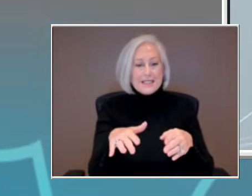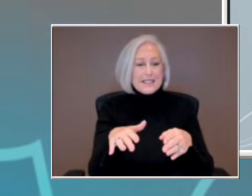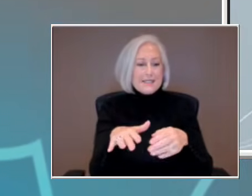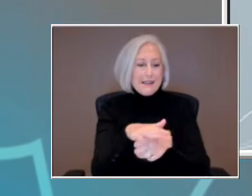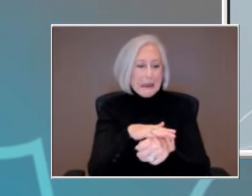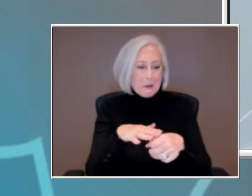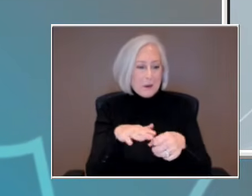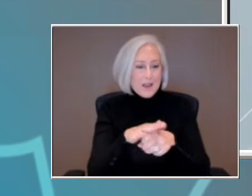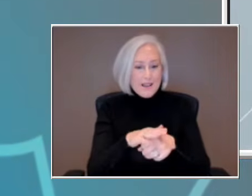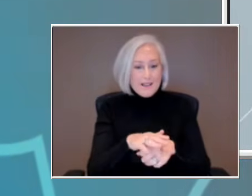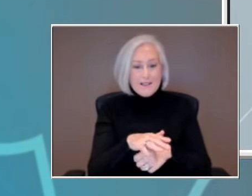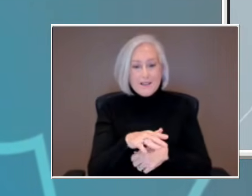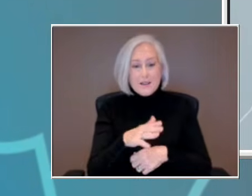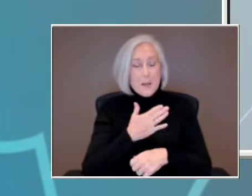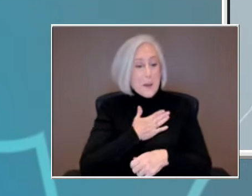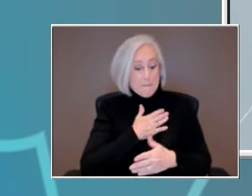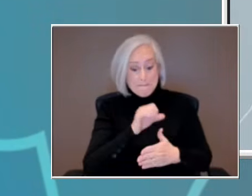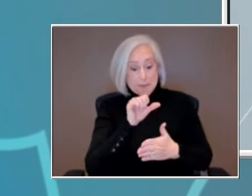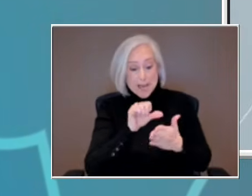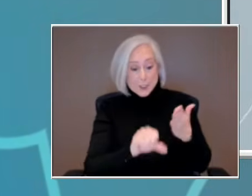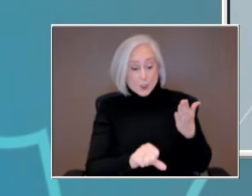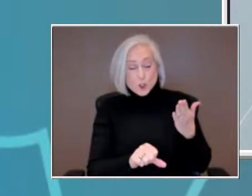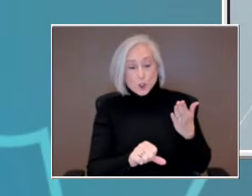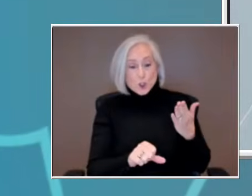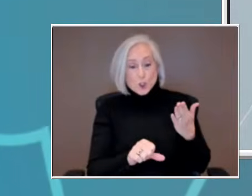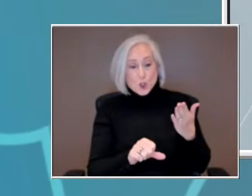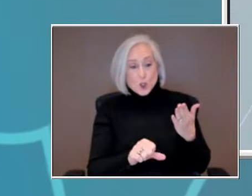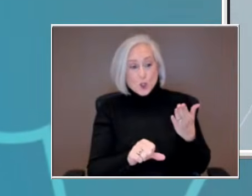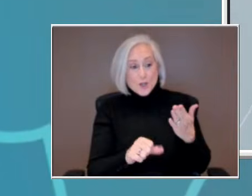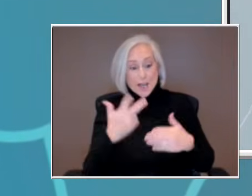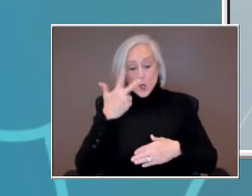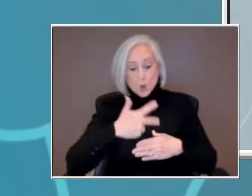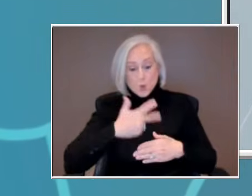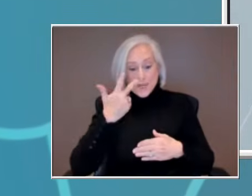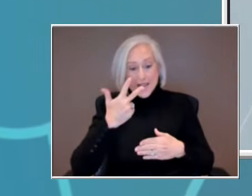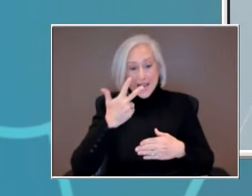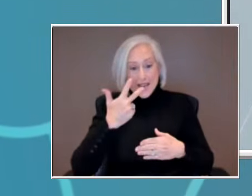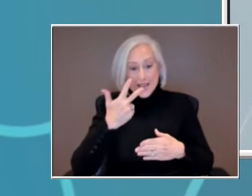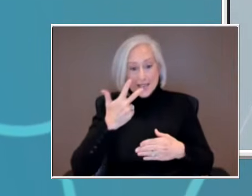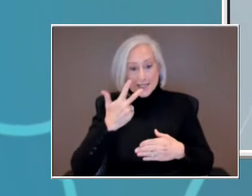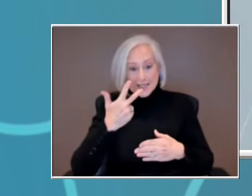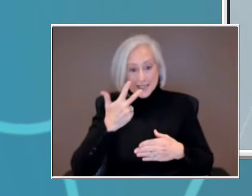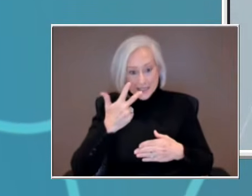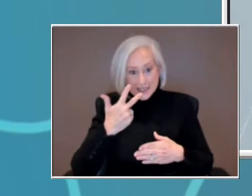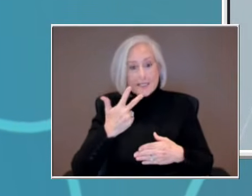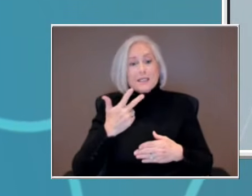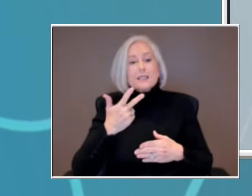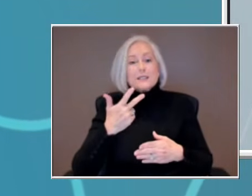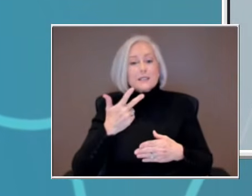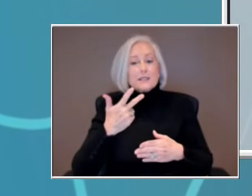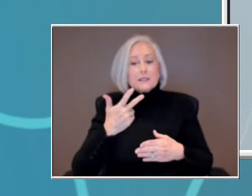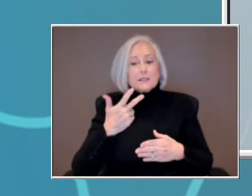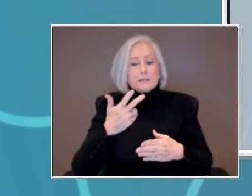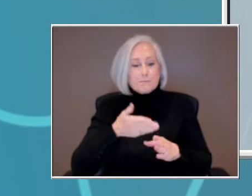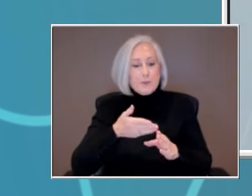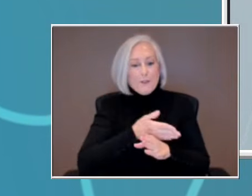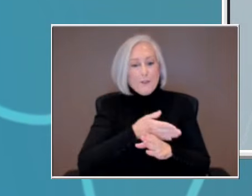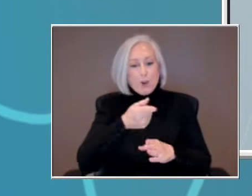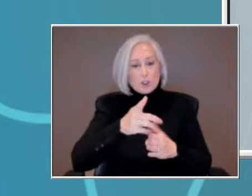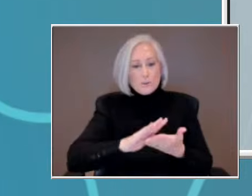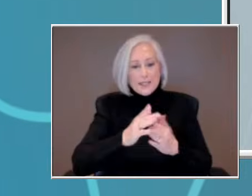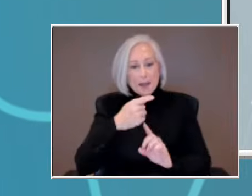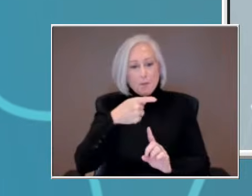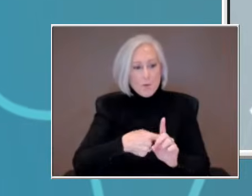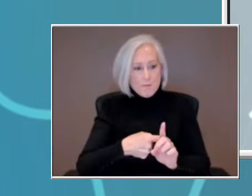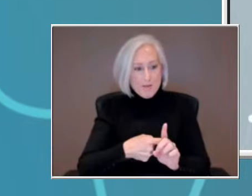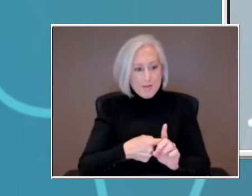My surgery was just 3 days short of a month after she was born, So she was born 9/29 and my surgery was